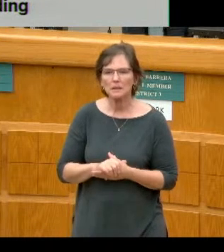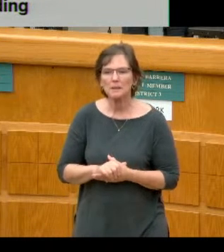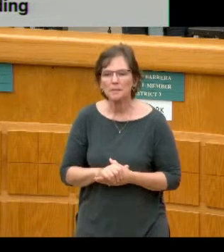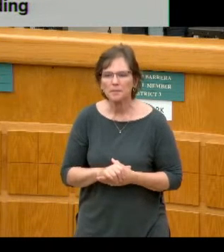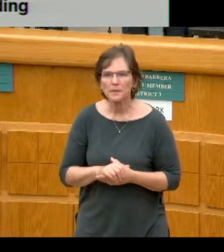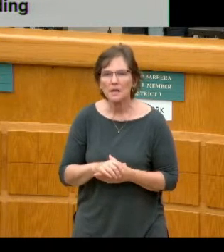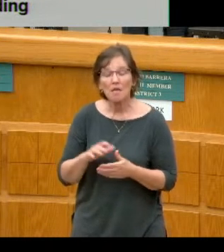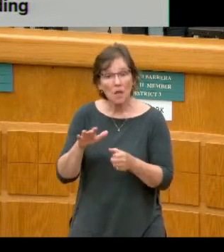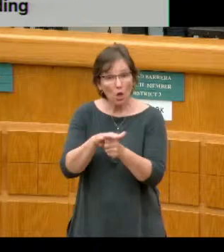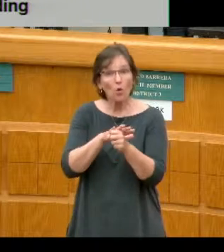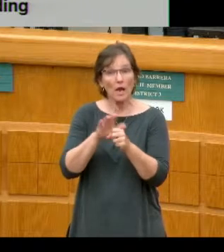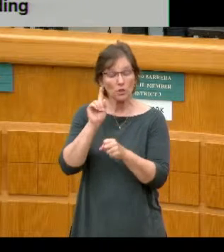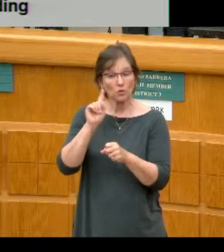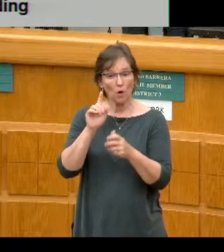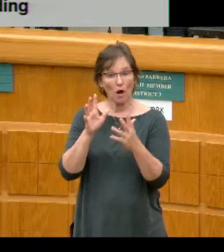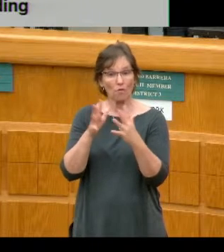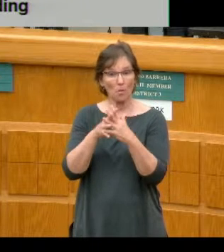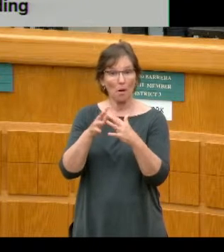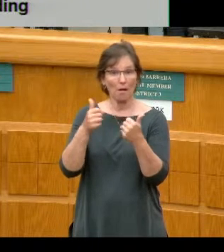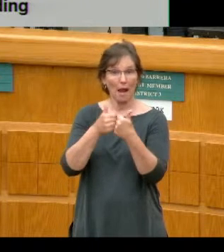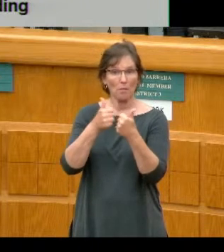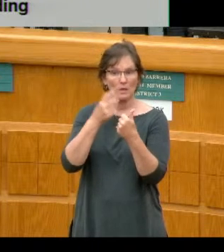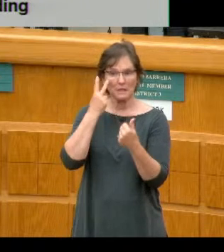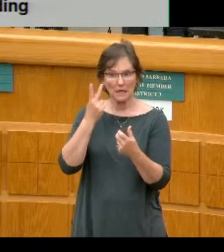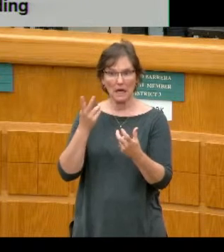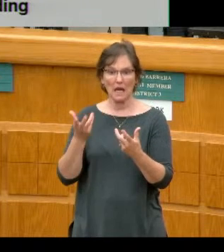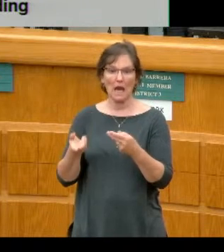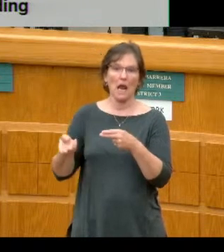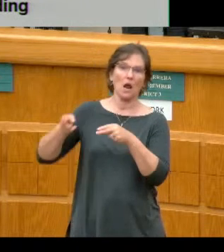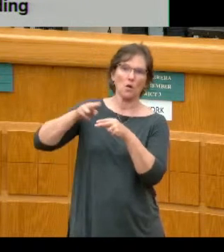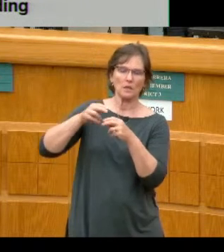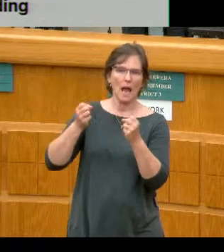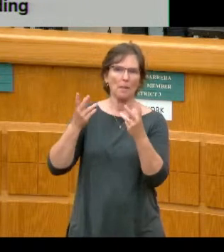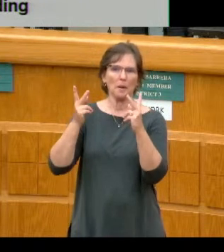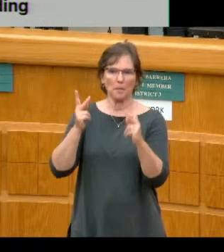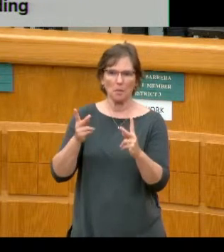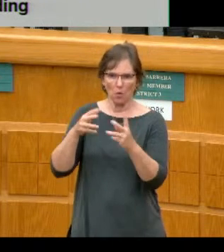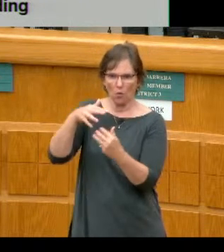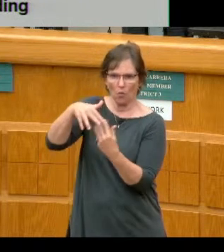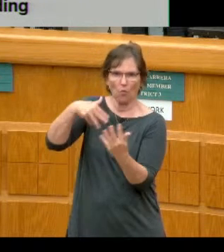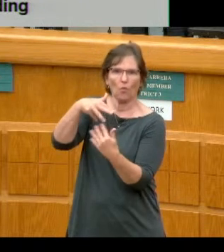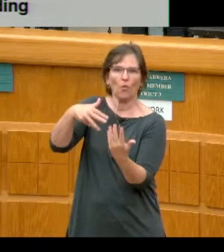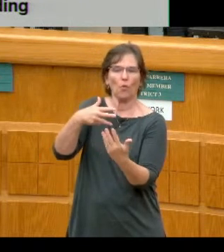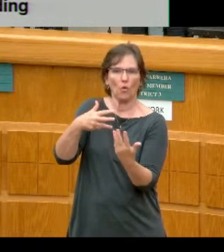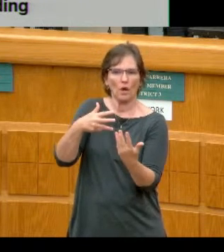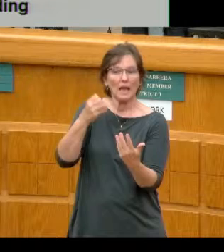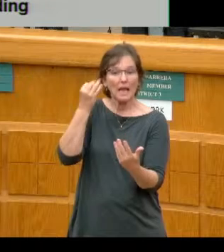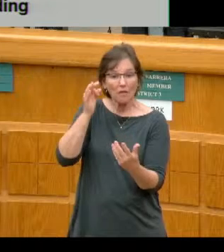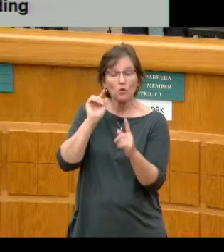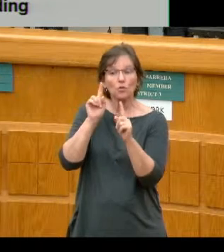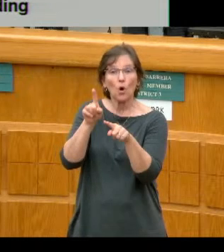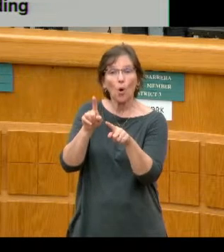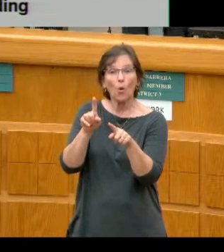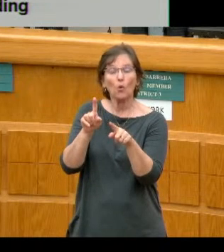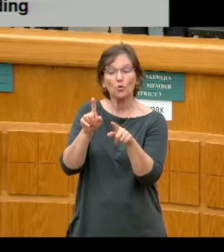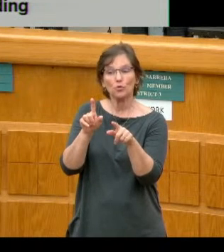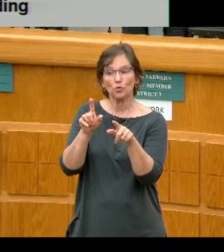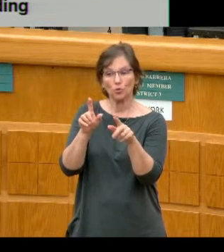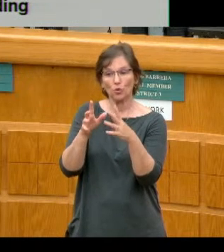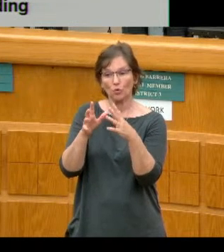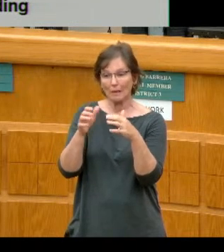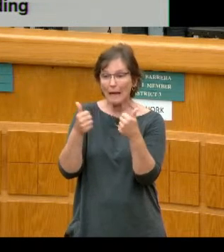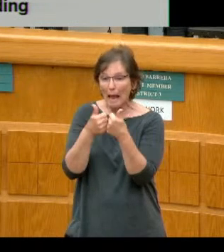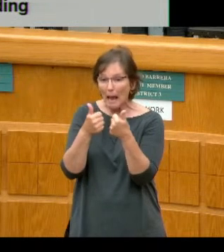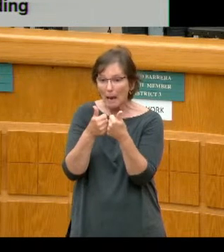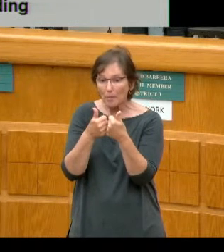near 100% of normal. So what this means is these are, we have the cell phone data focused